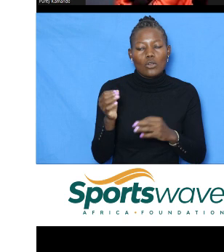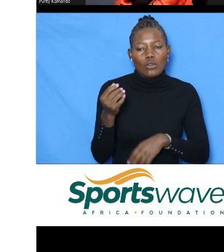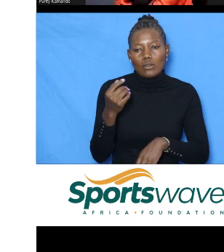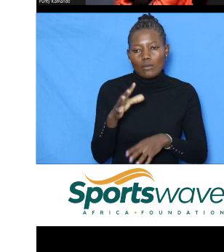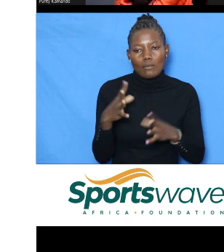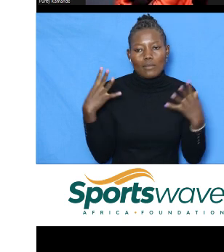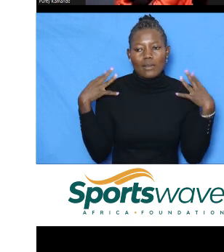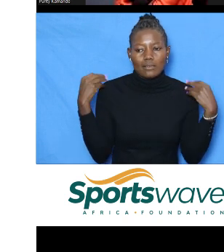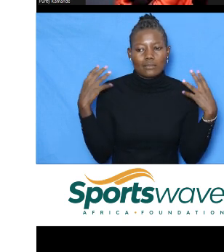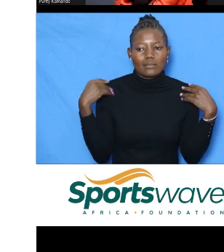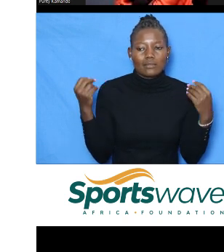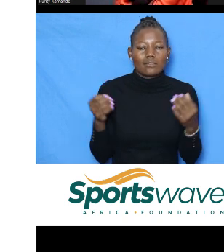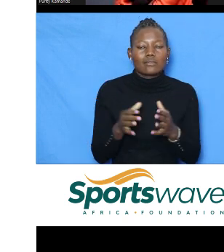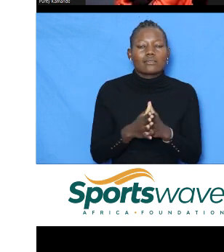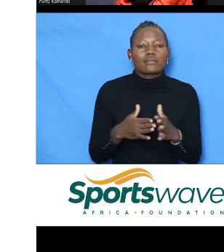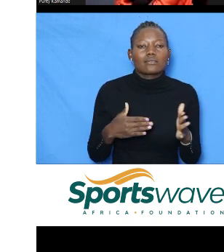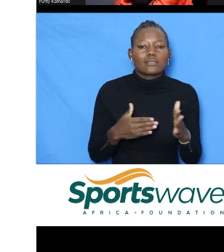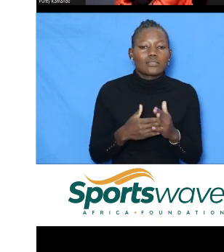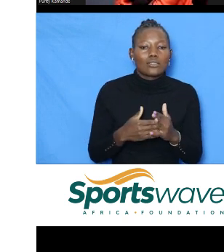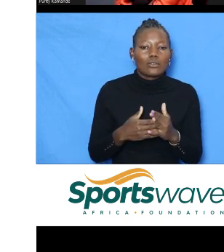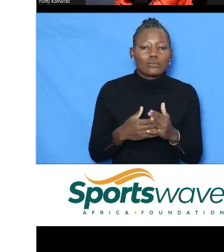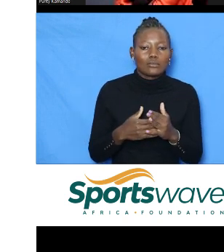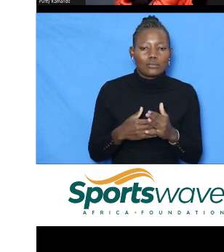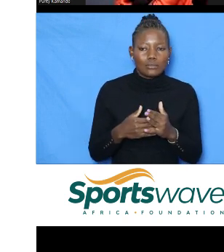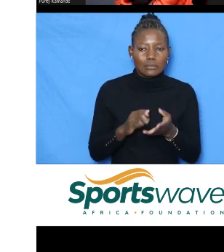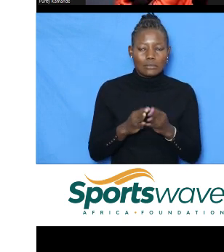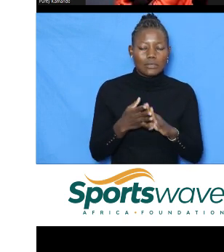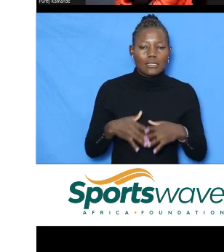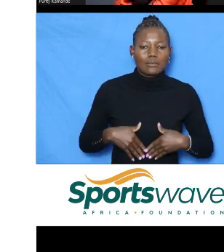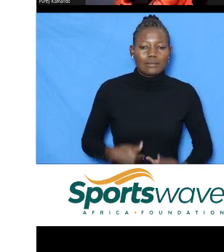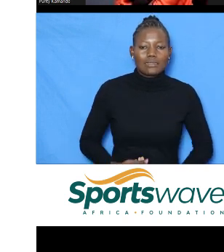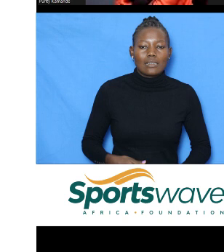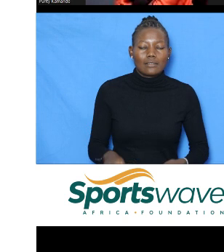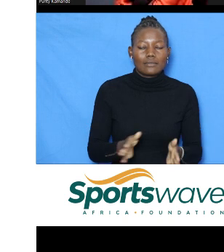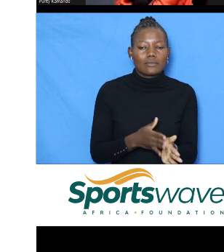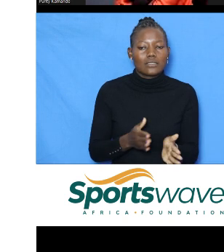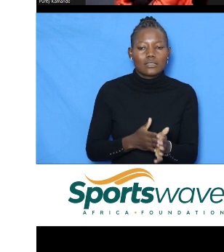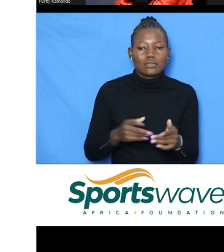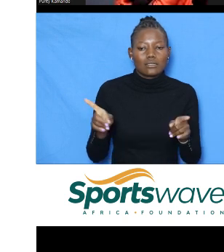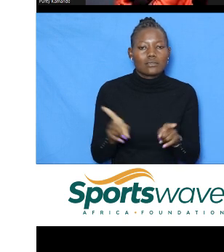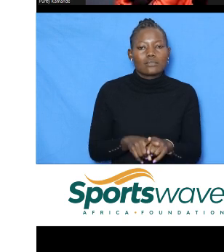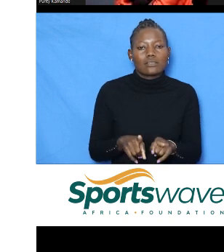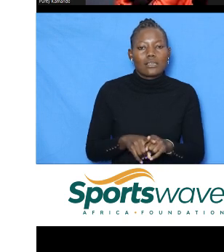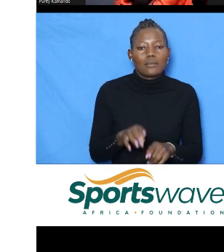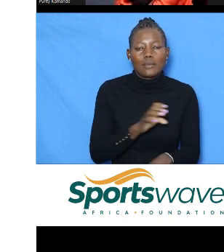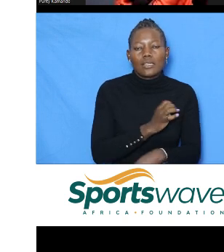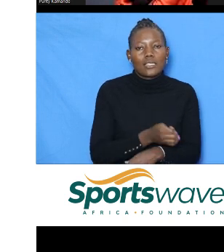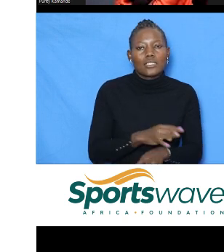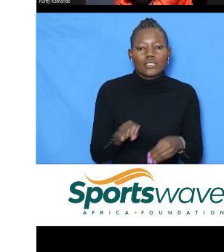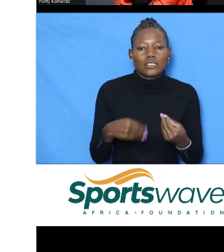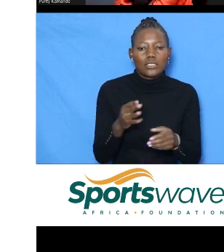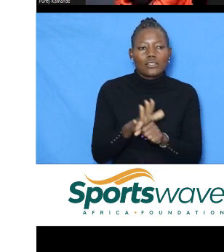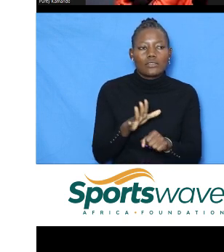enables the muscles, or prevents the muscles from getting fatigued very quickly, and provides the muscles with more energy